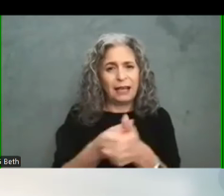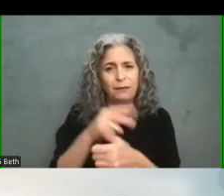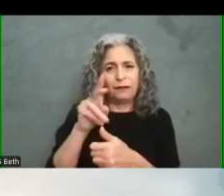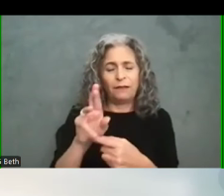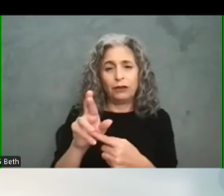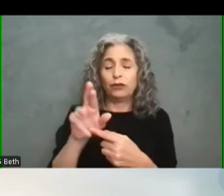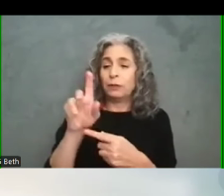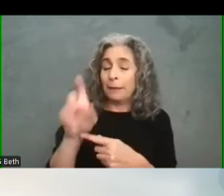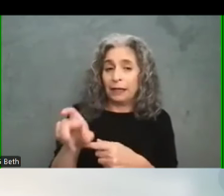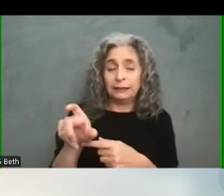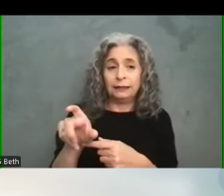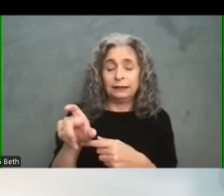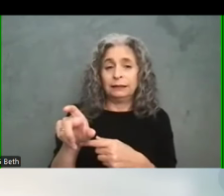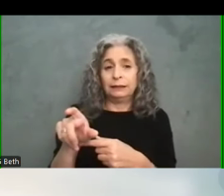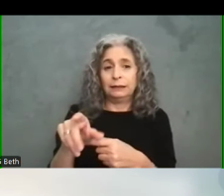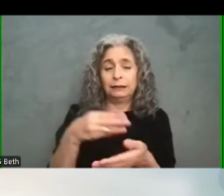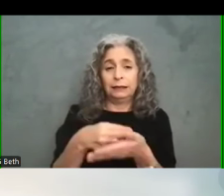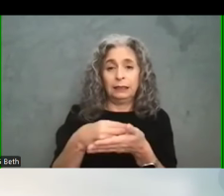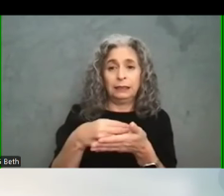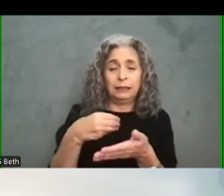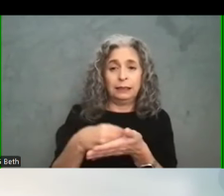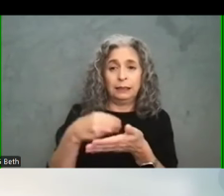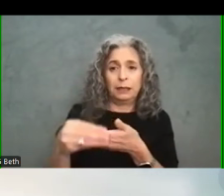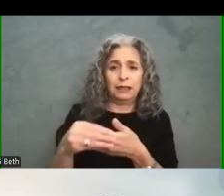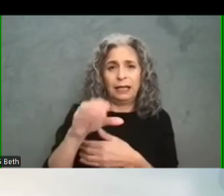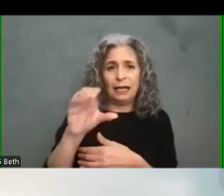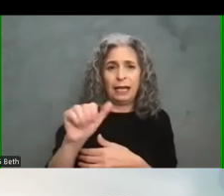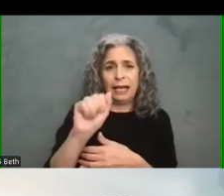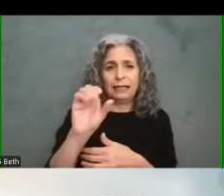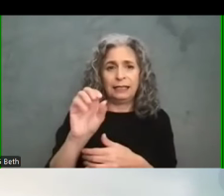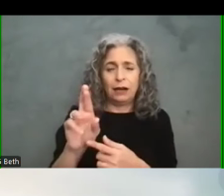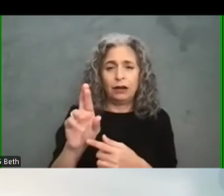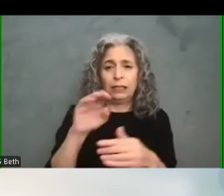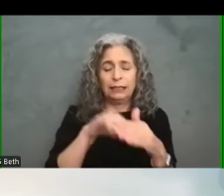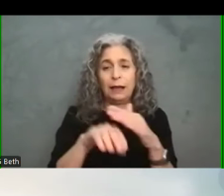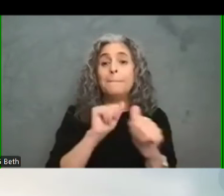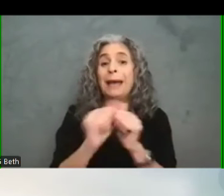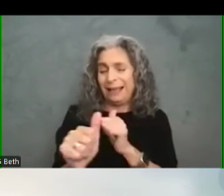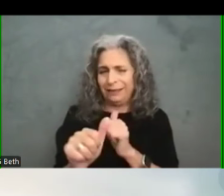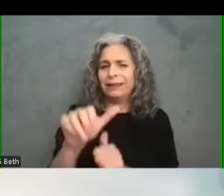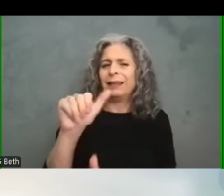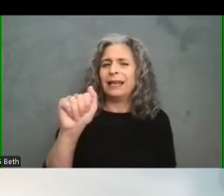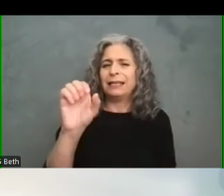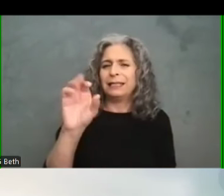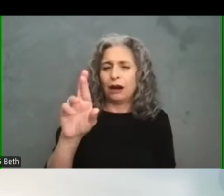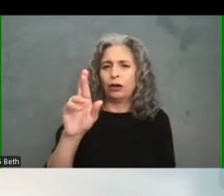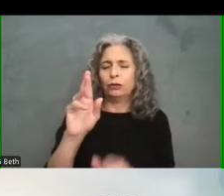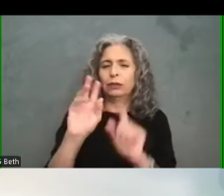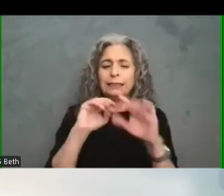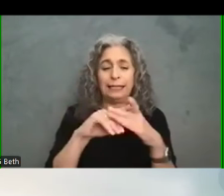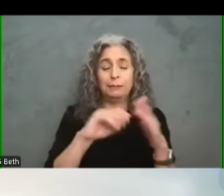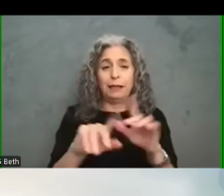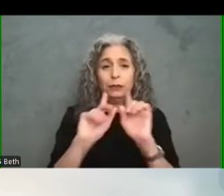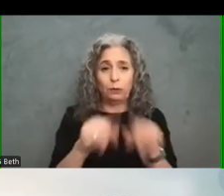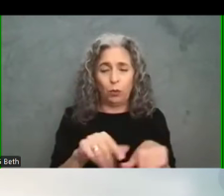obliged to send a ACR or VPAT accessibility report, along with their